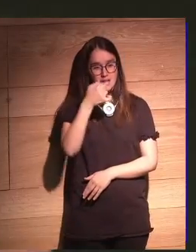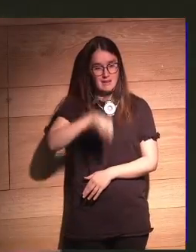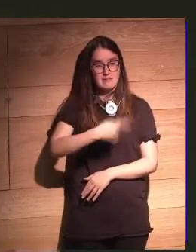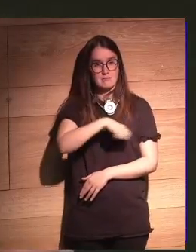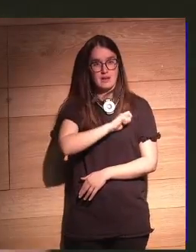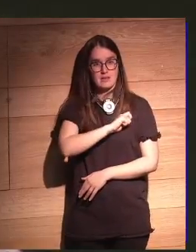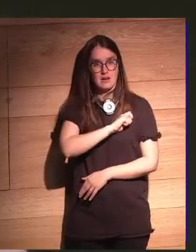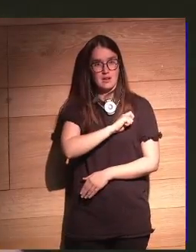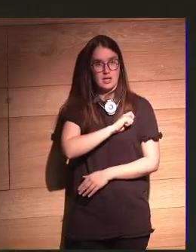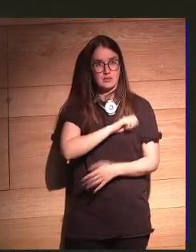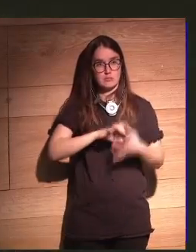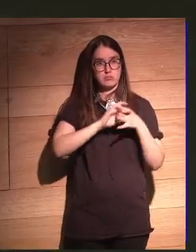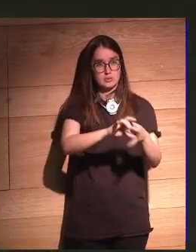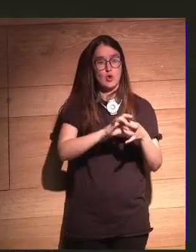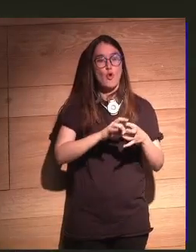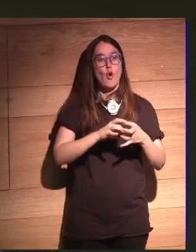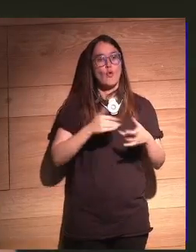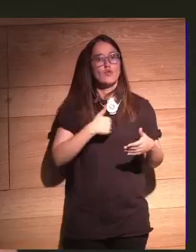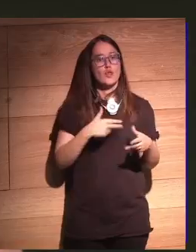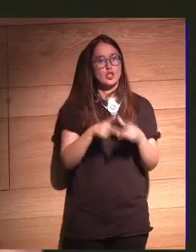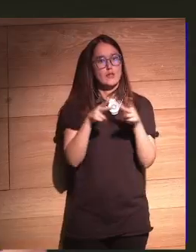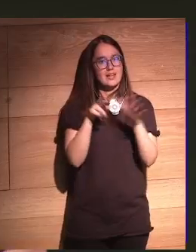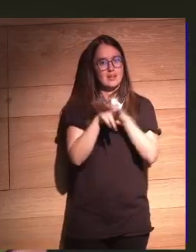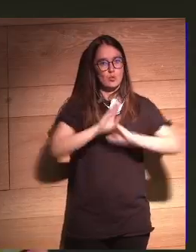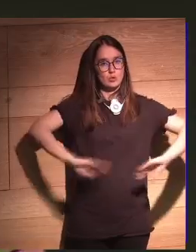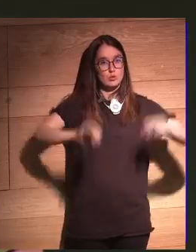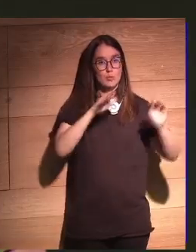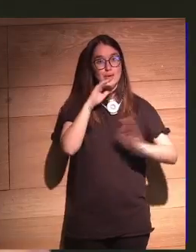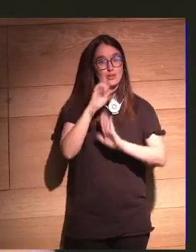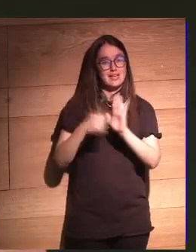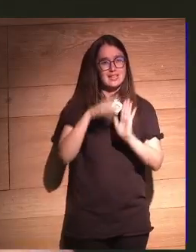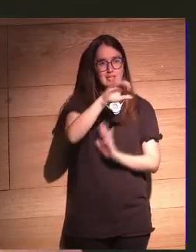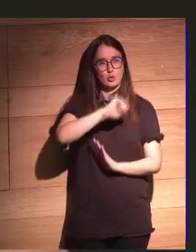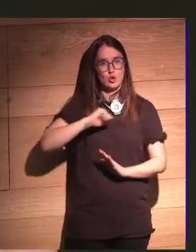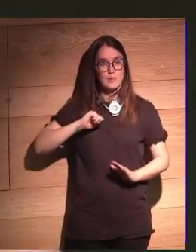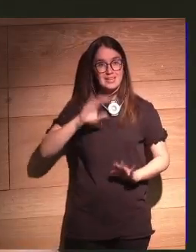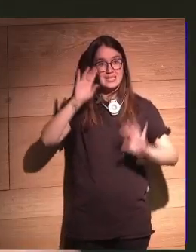ownership says the right of ownership in this country is subject to the social part?